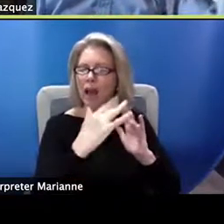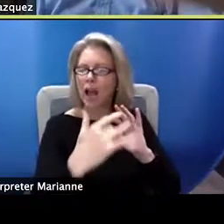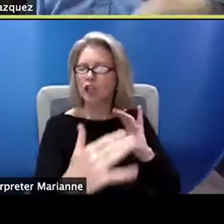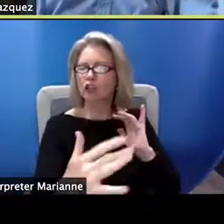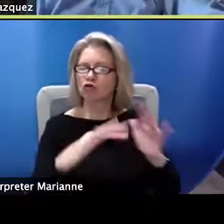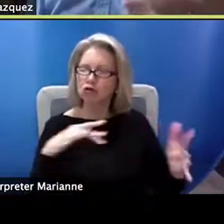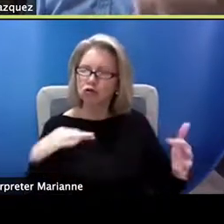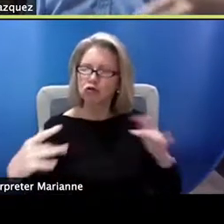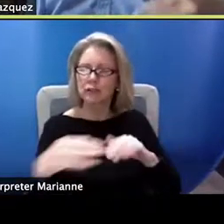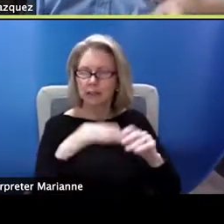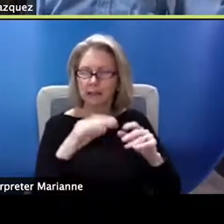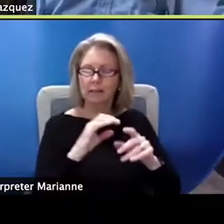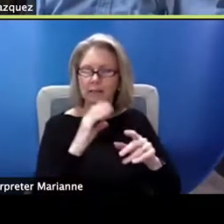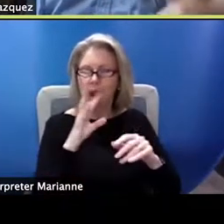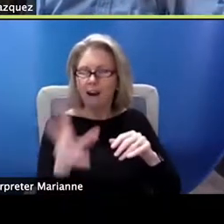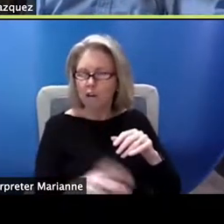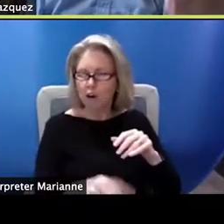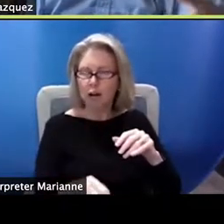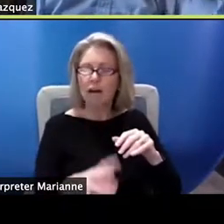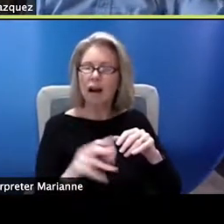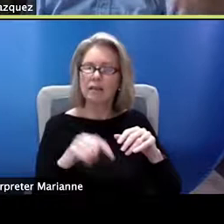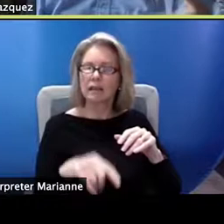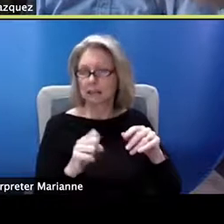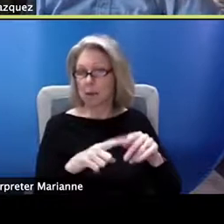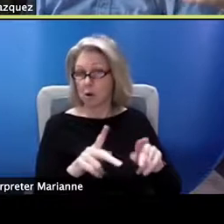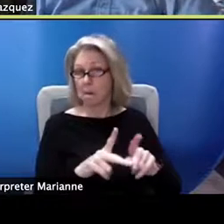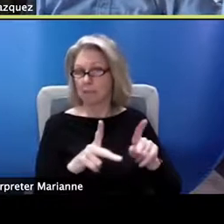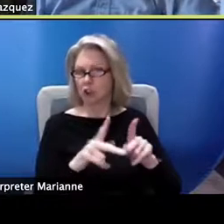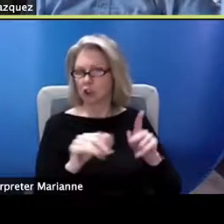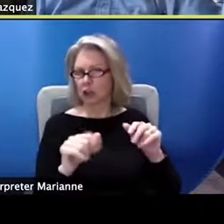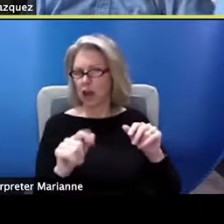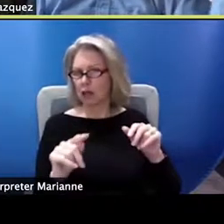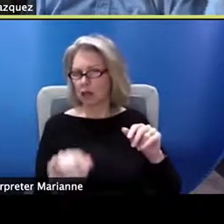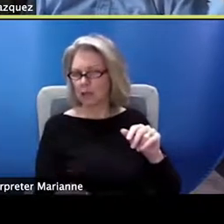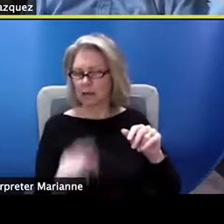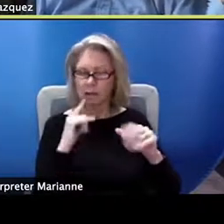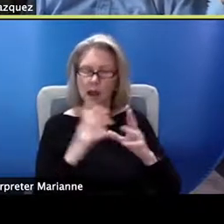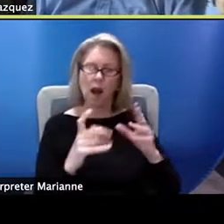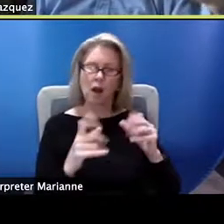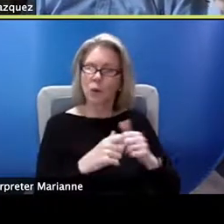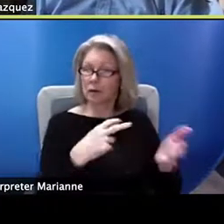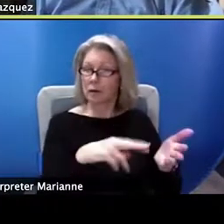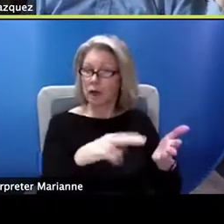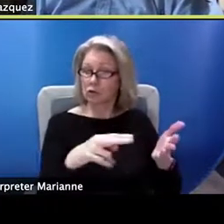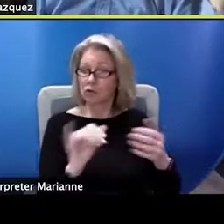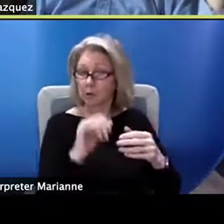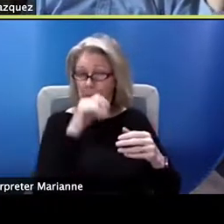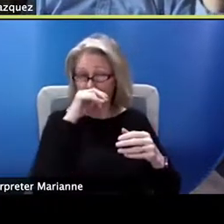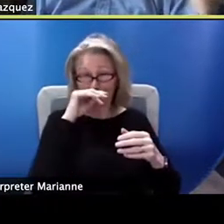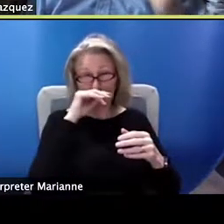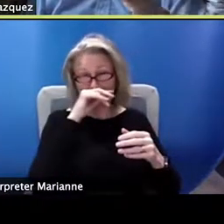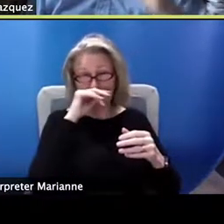people who have feet in this ground. And this is about positionality, something we've also been thinking a lot with dancers, where